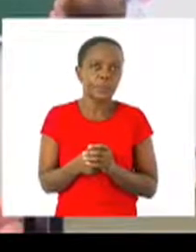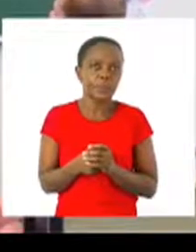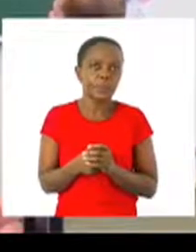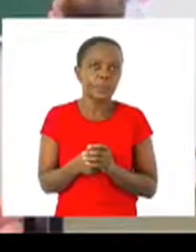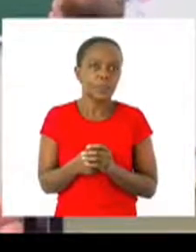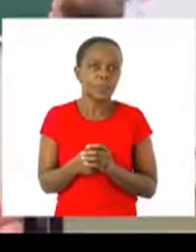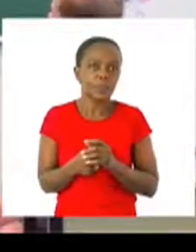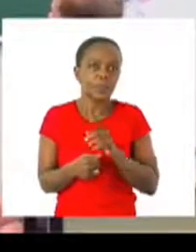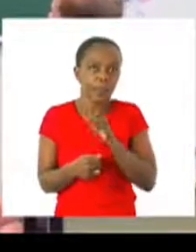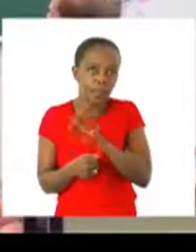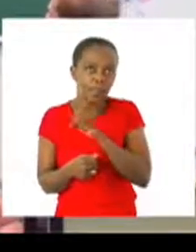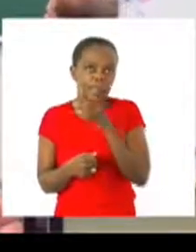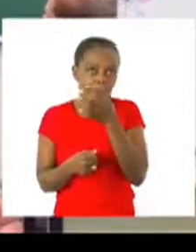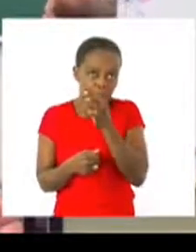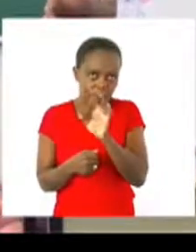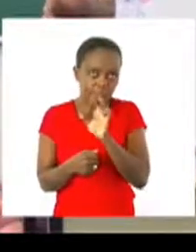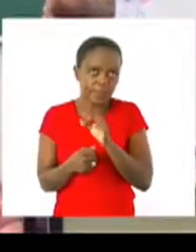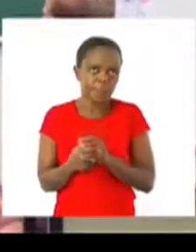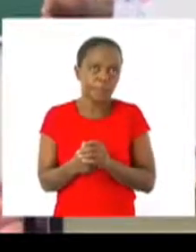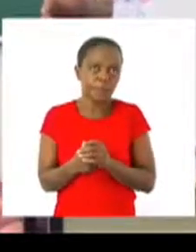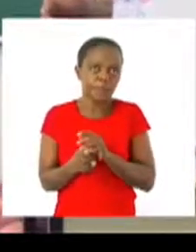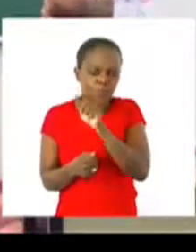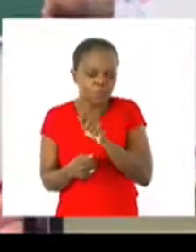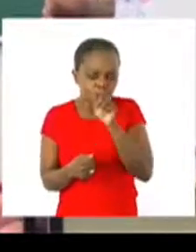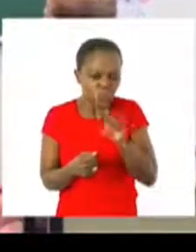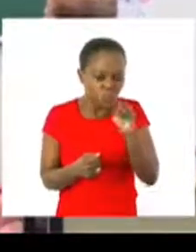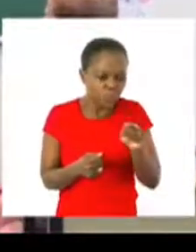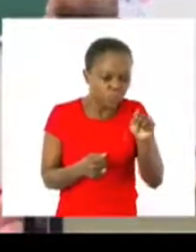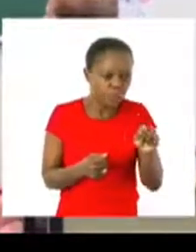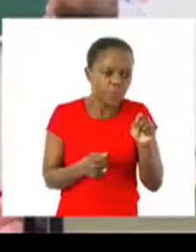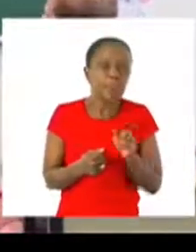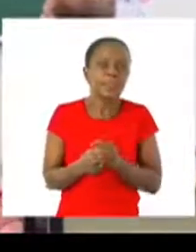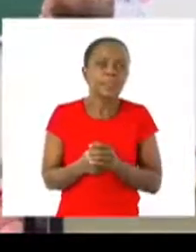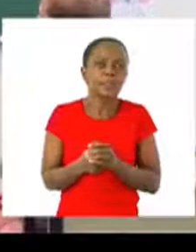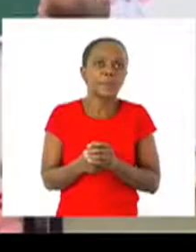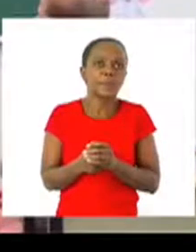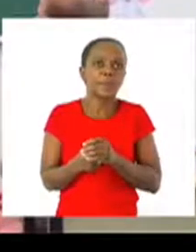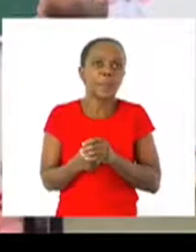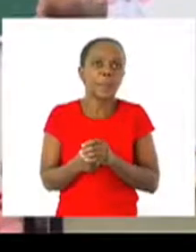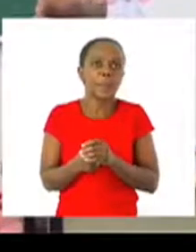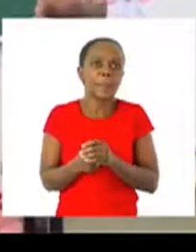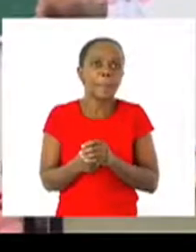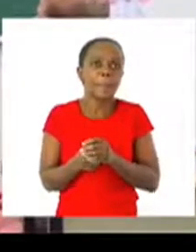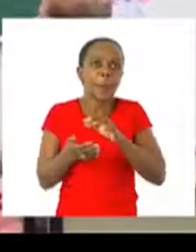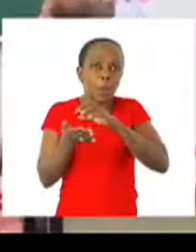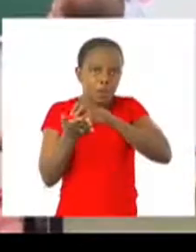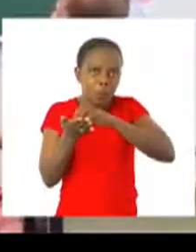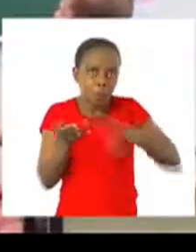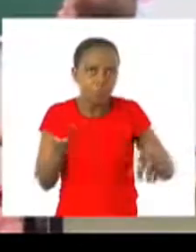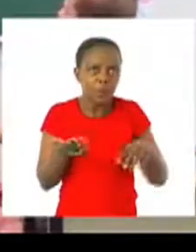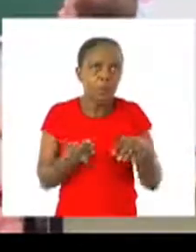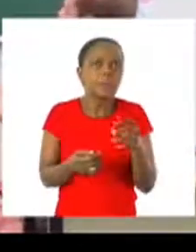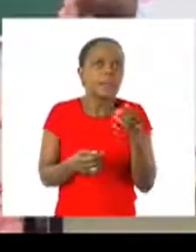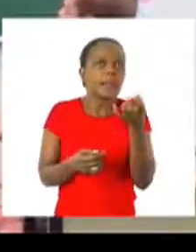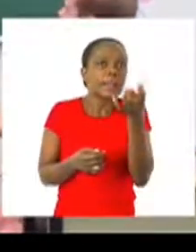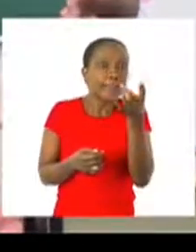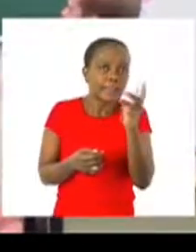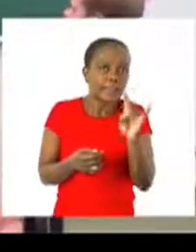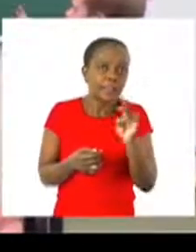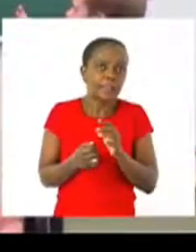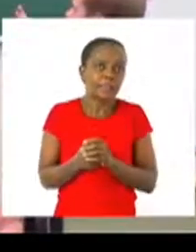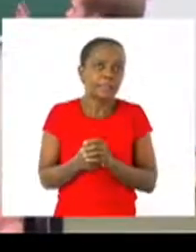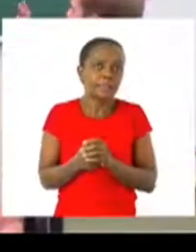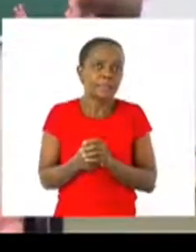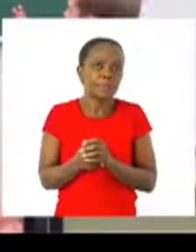one, 19, I've put 19 sticks here to help us. And then we're going to remove how many? 7. Let us remove